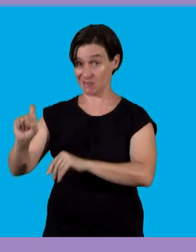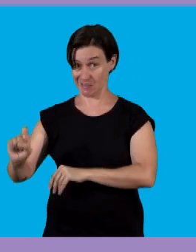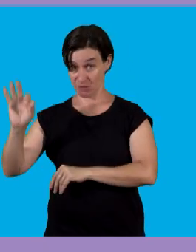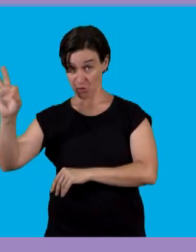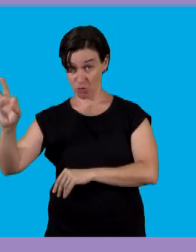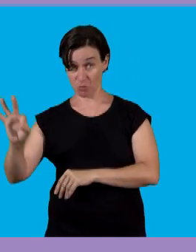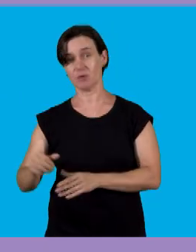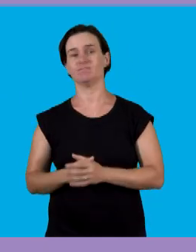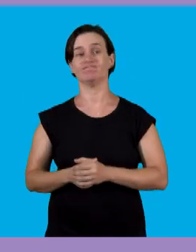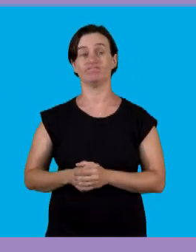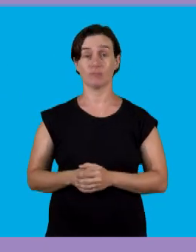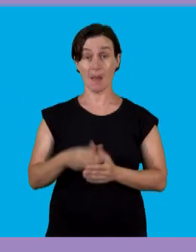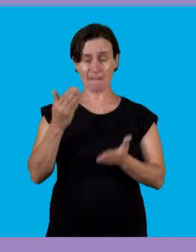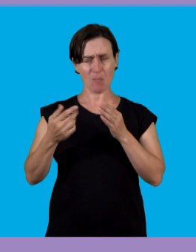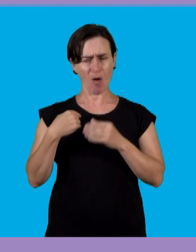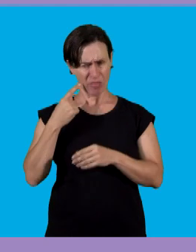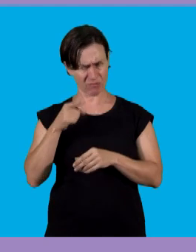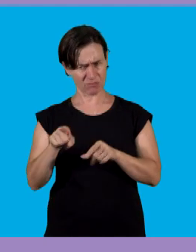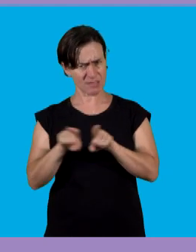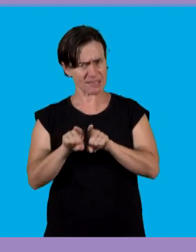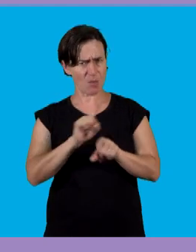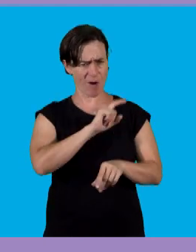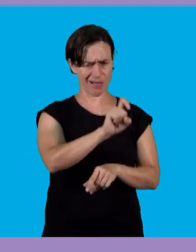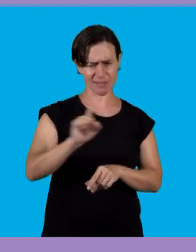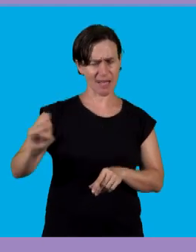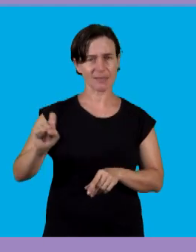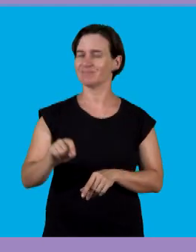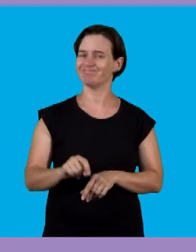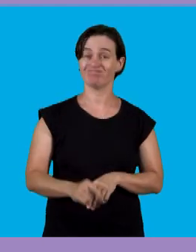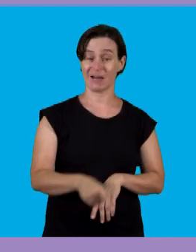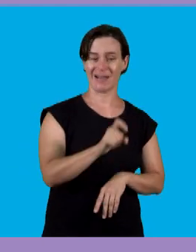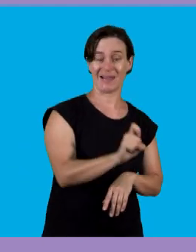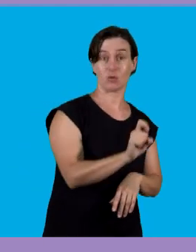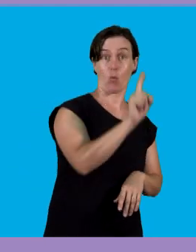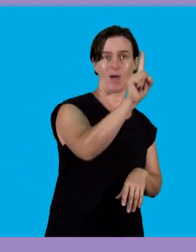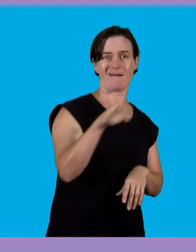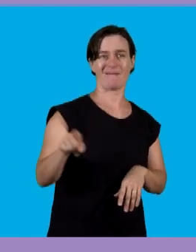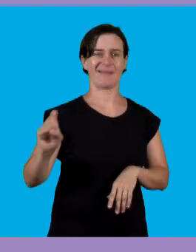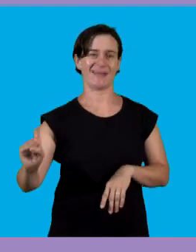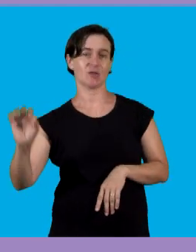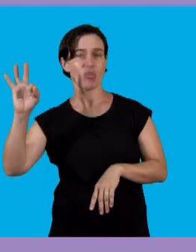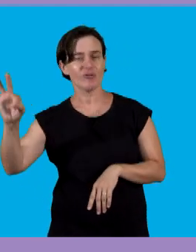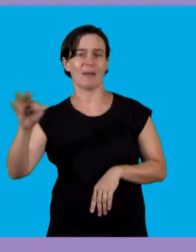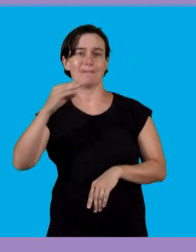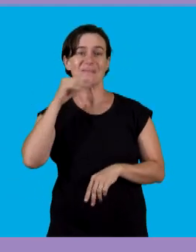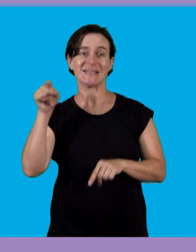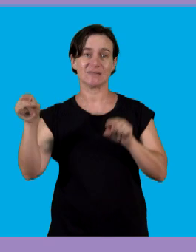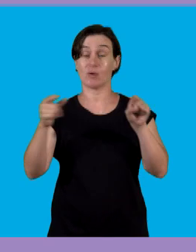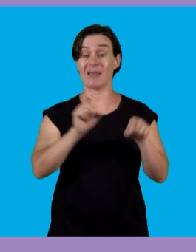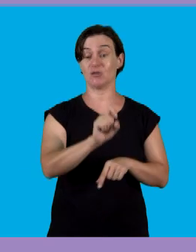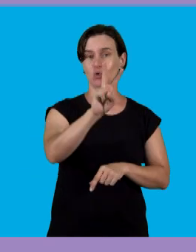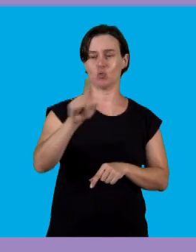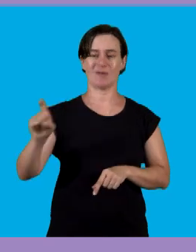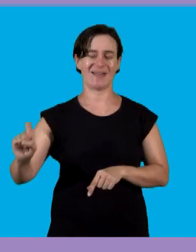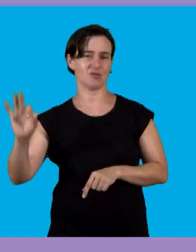and 6x cubed. Now, they might look like they are like terms, but because of those different exponents, then